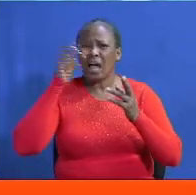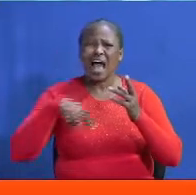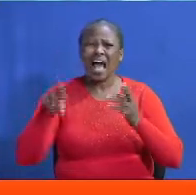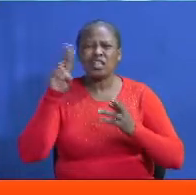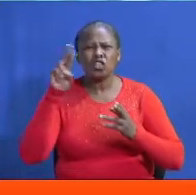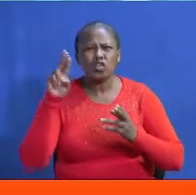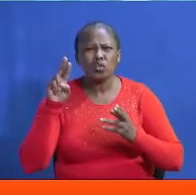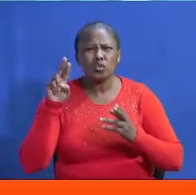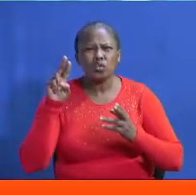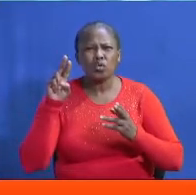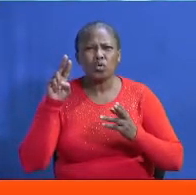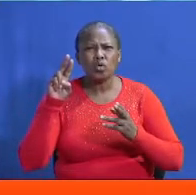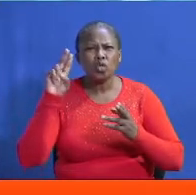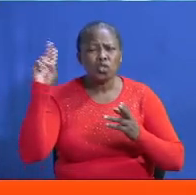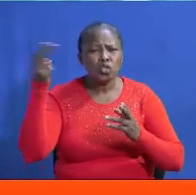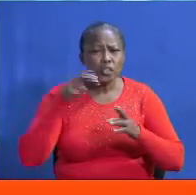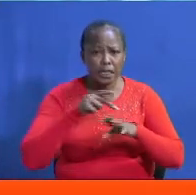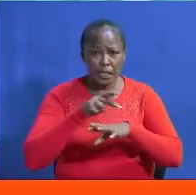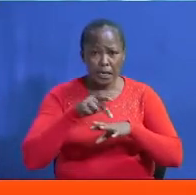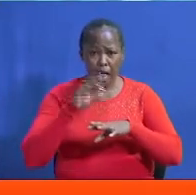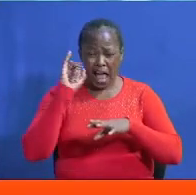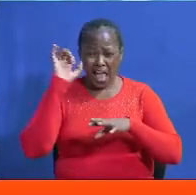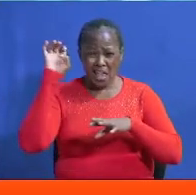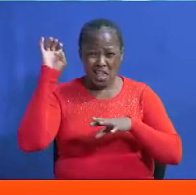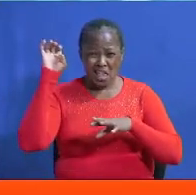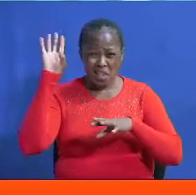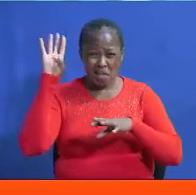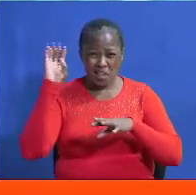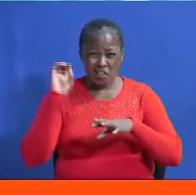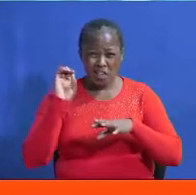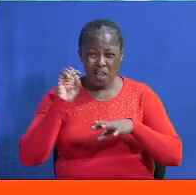second principle that the IBC should follow